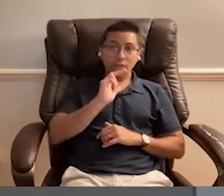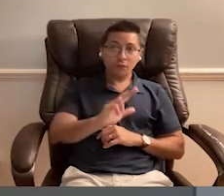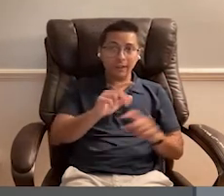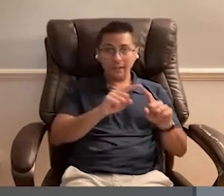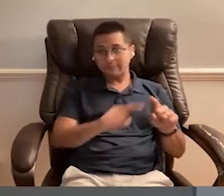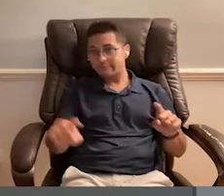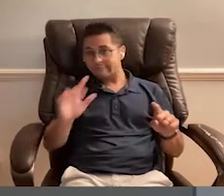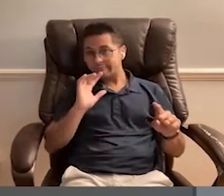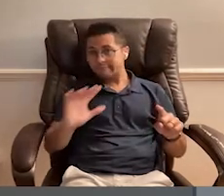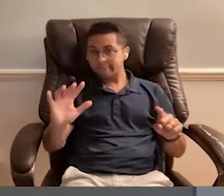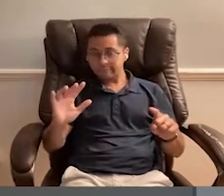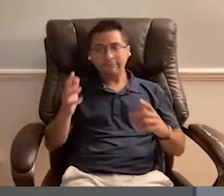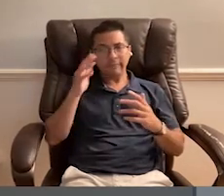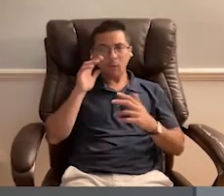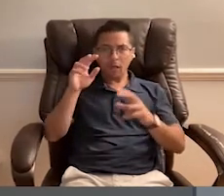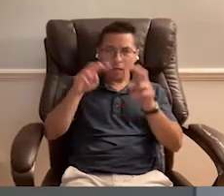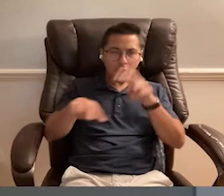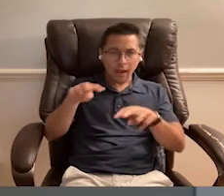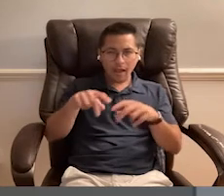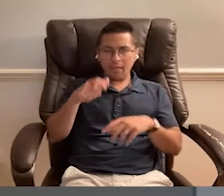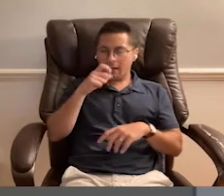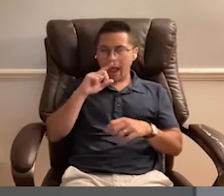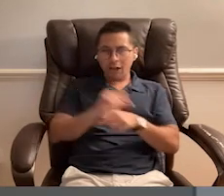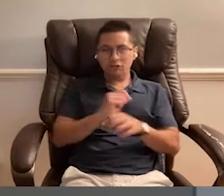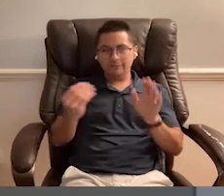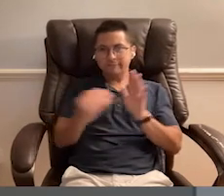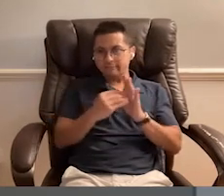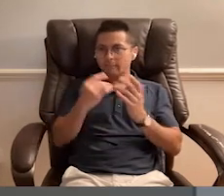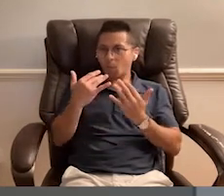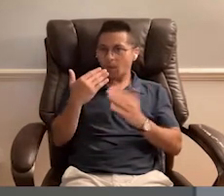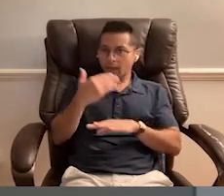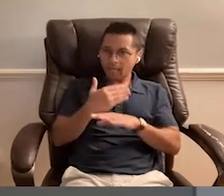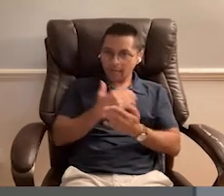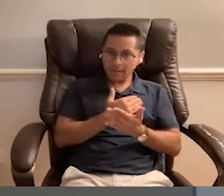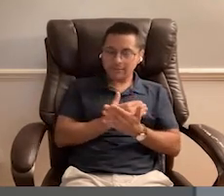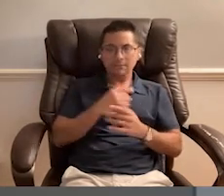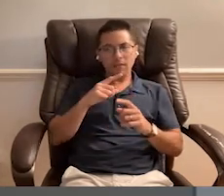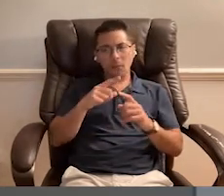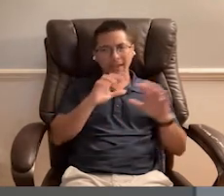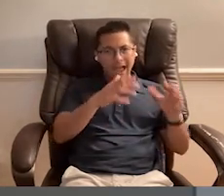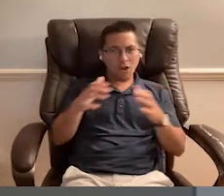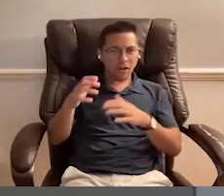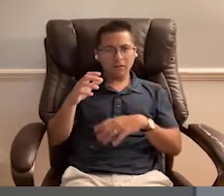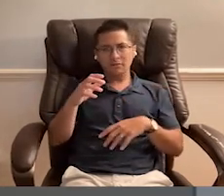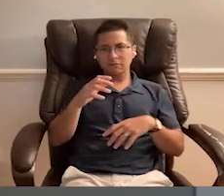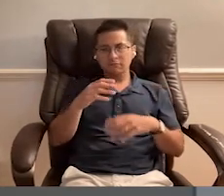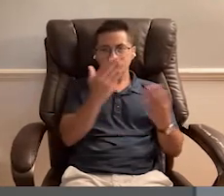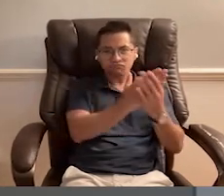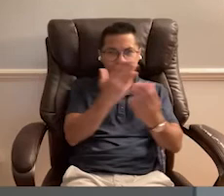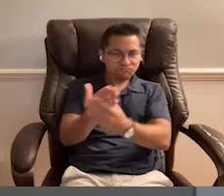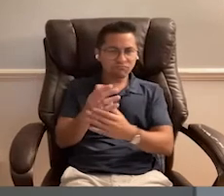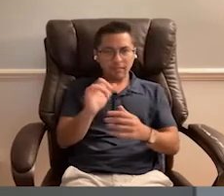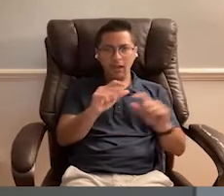So children age 3 to 5 are looked at, and they're not actually put on the waiting list, but we categorize